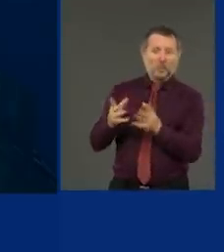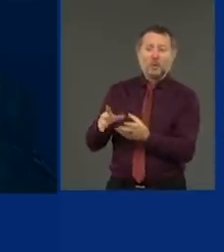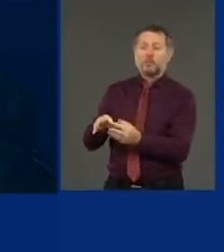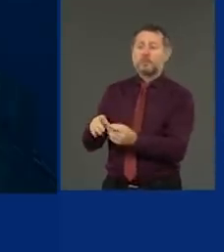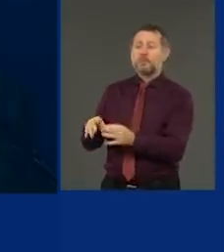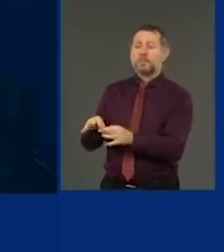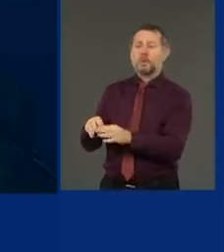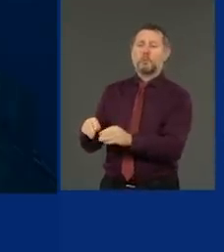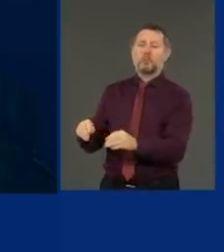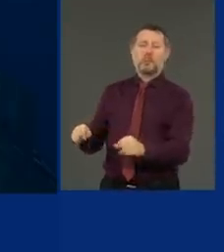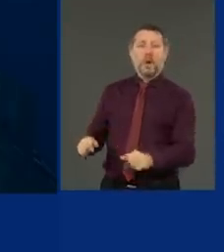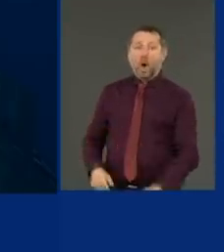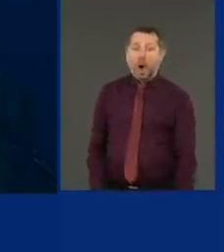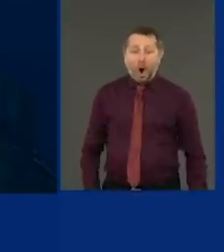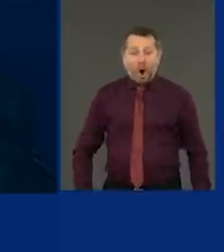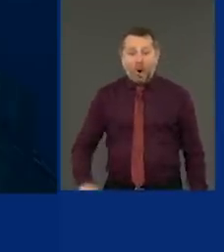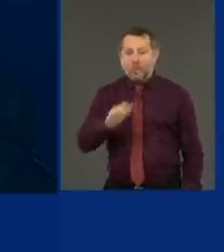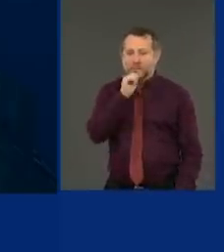away.